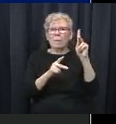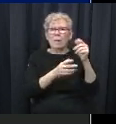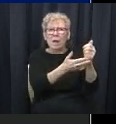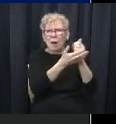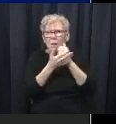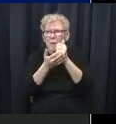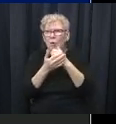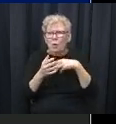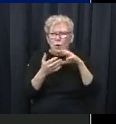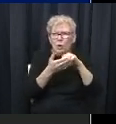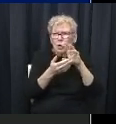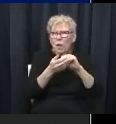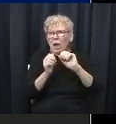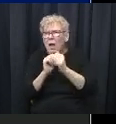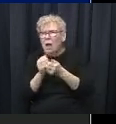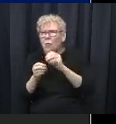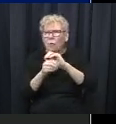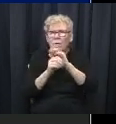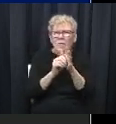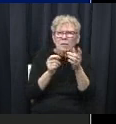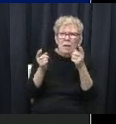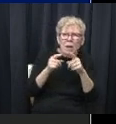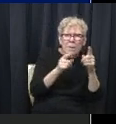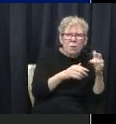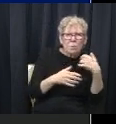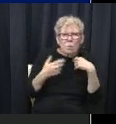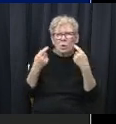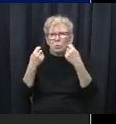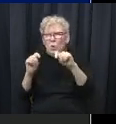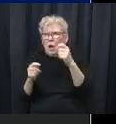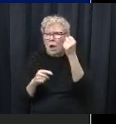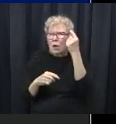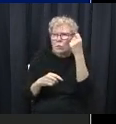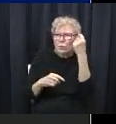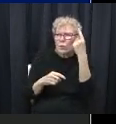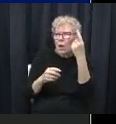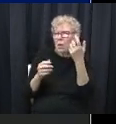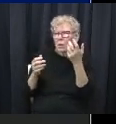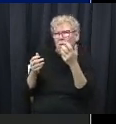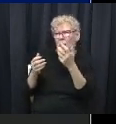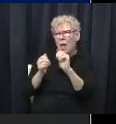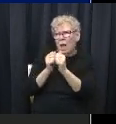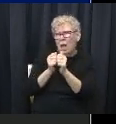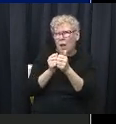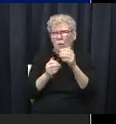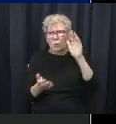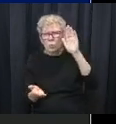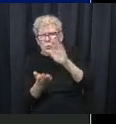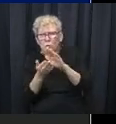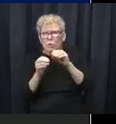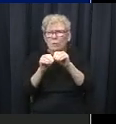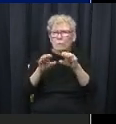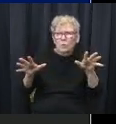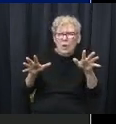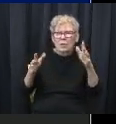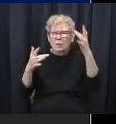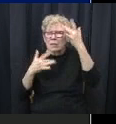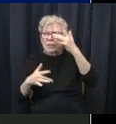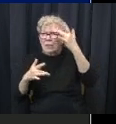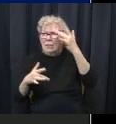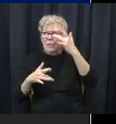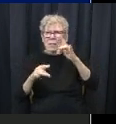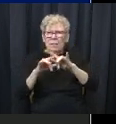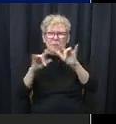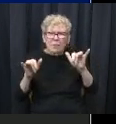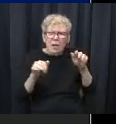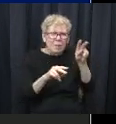to strike between disease suppression and economic hardships that restrictions can cause. And I will show